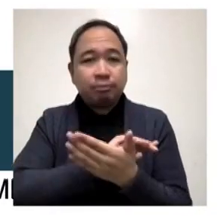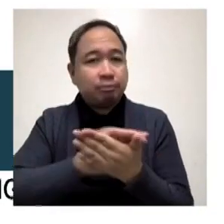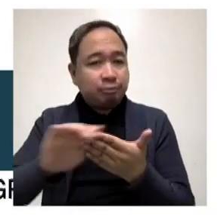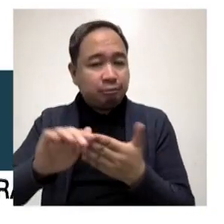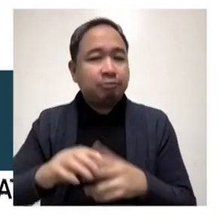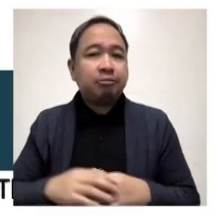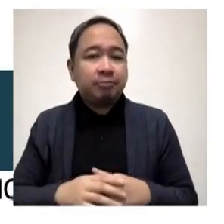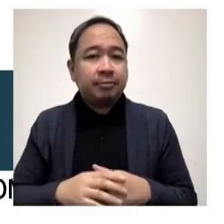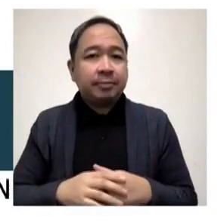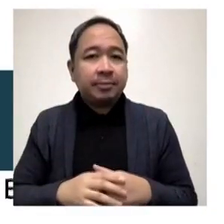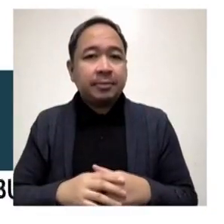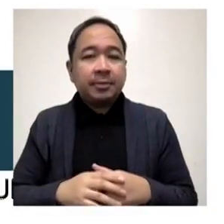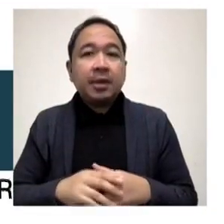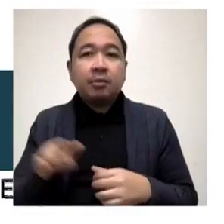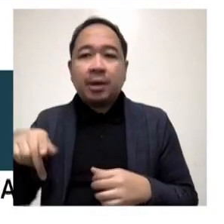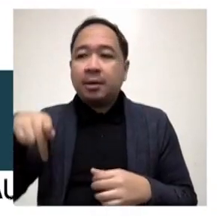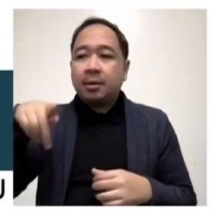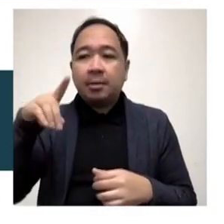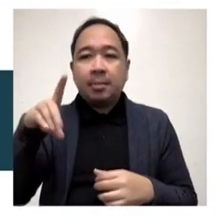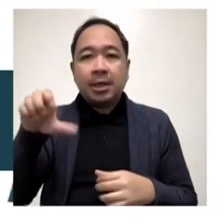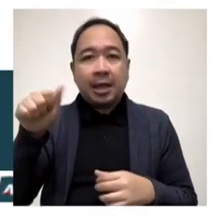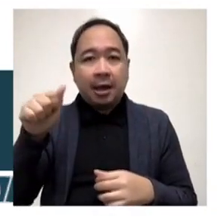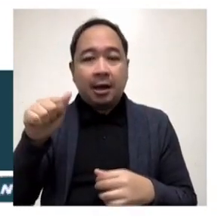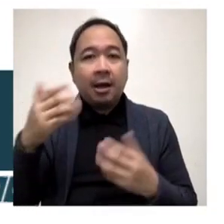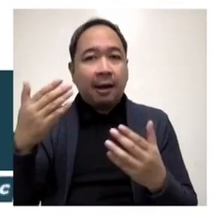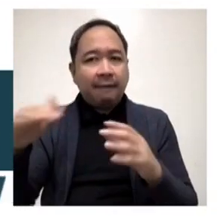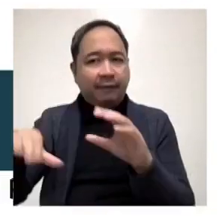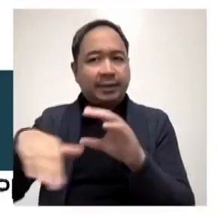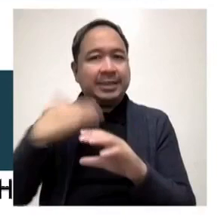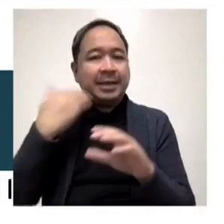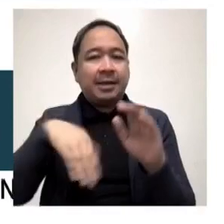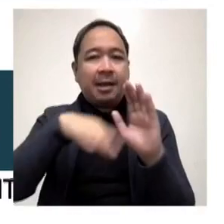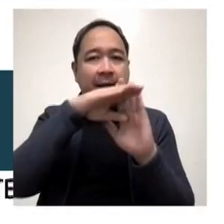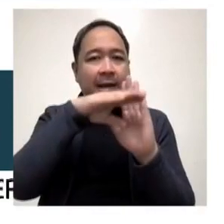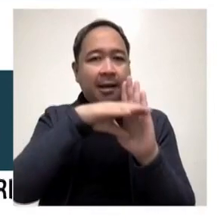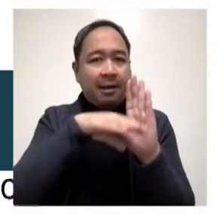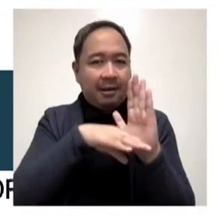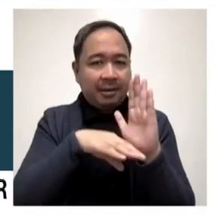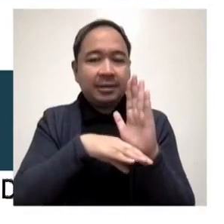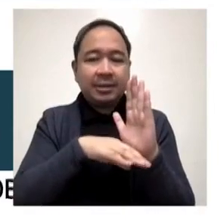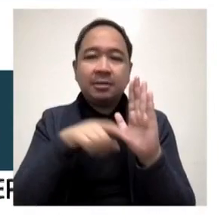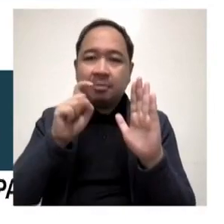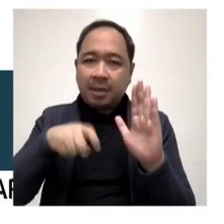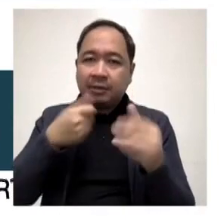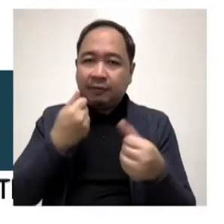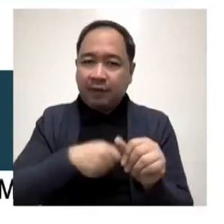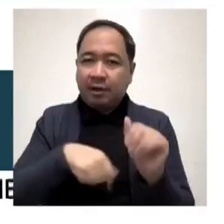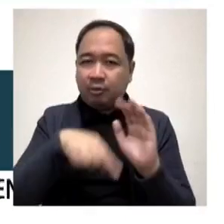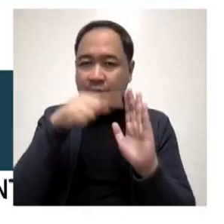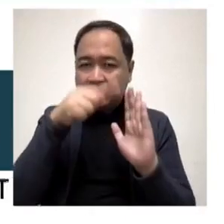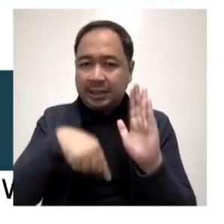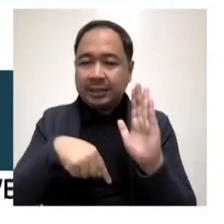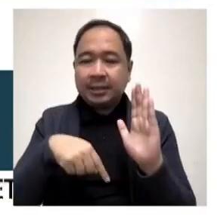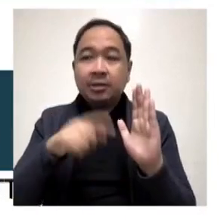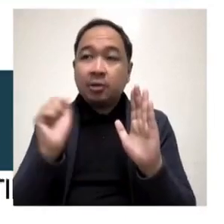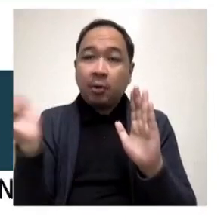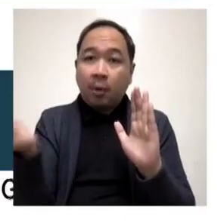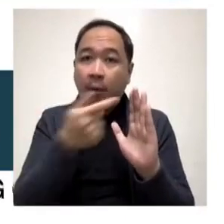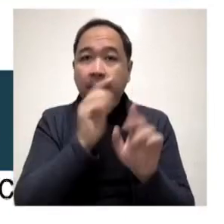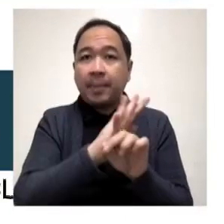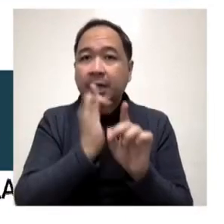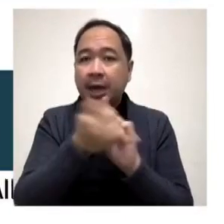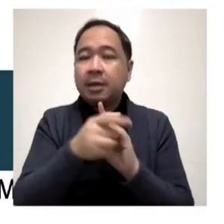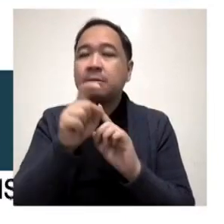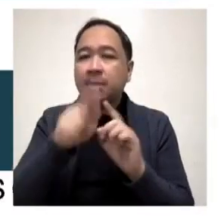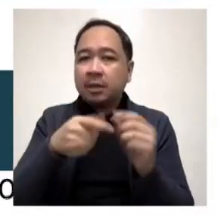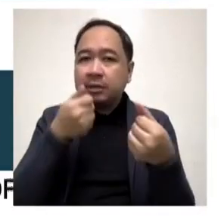set a checklist of items that we have to comply with. In fact, the barangays will have to comply with these.